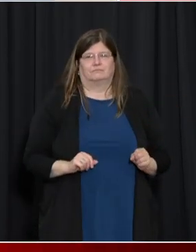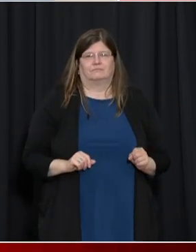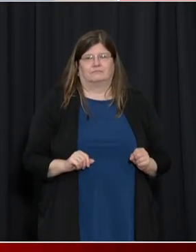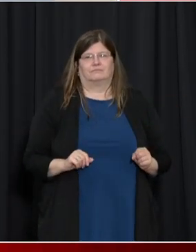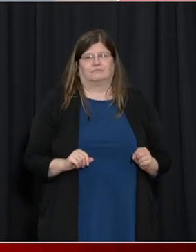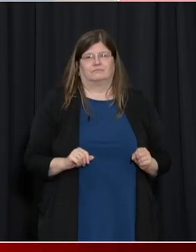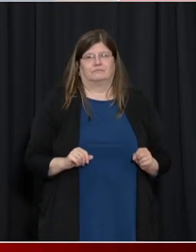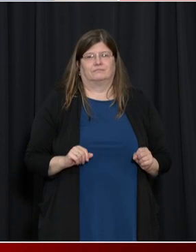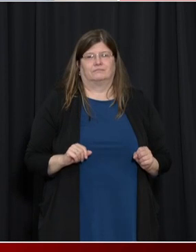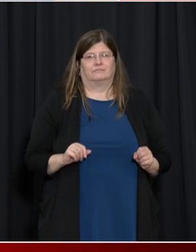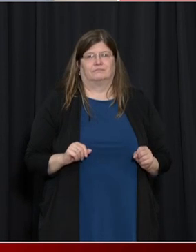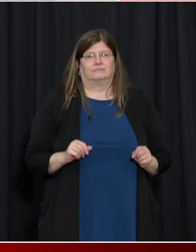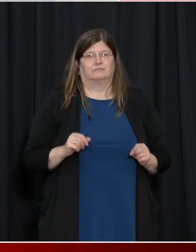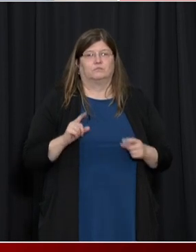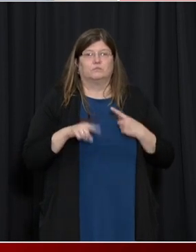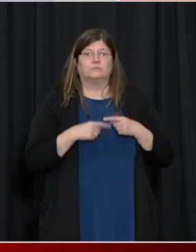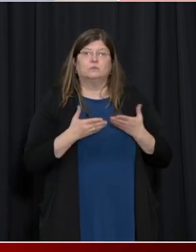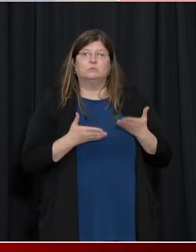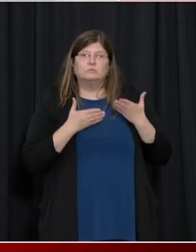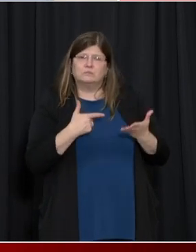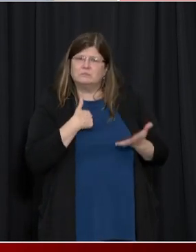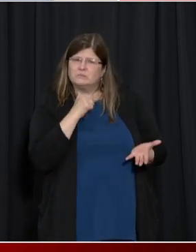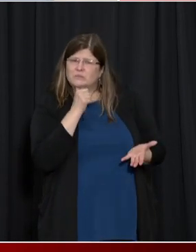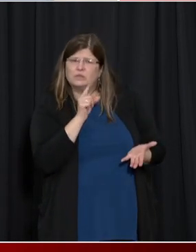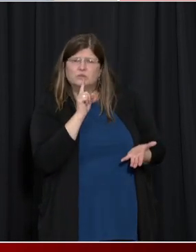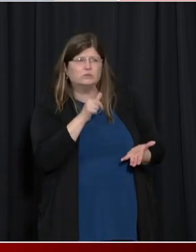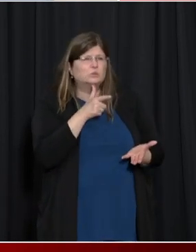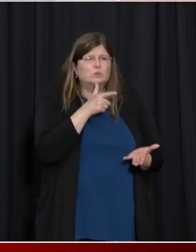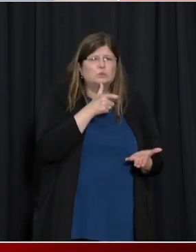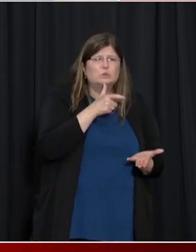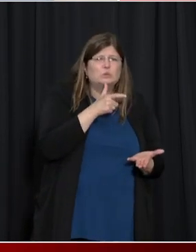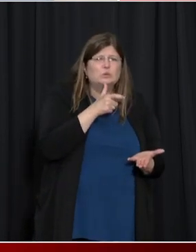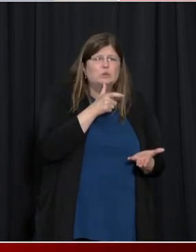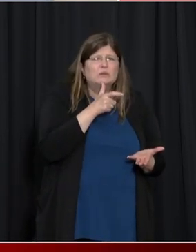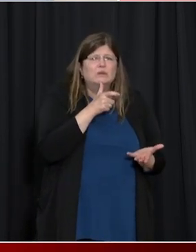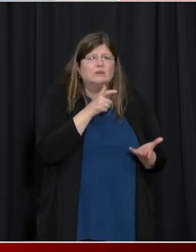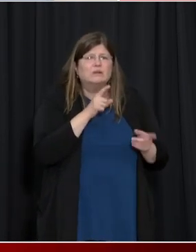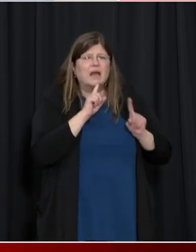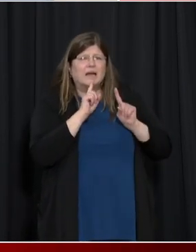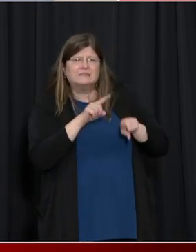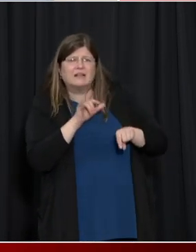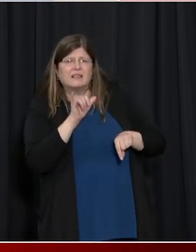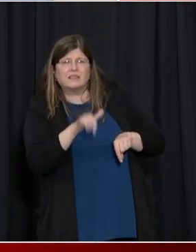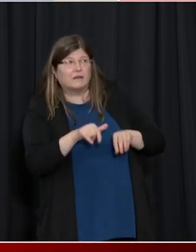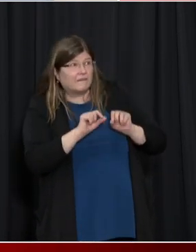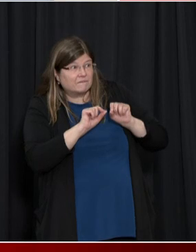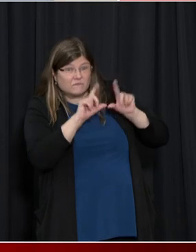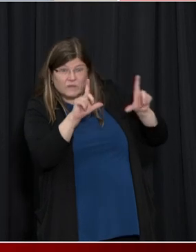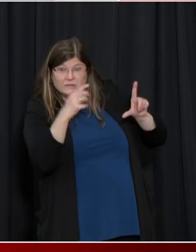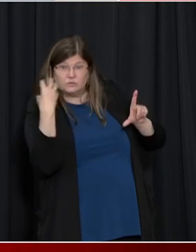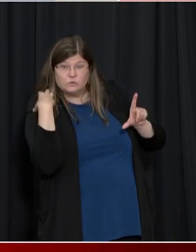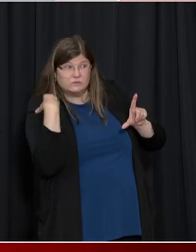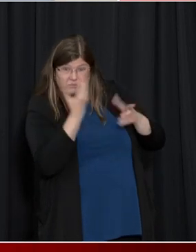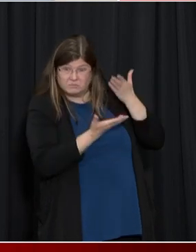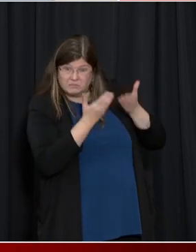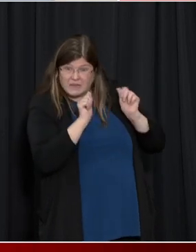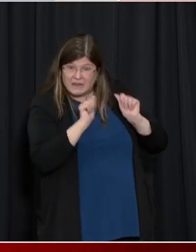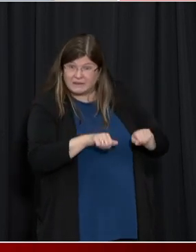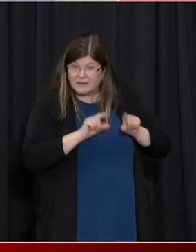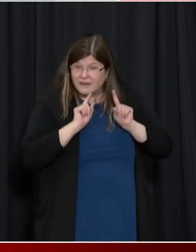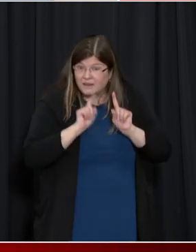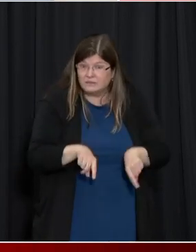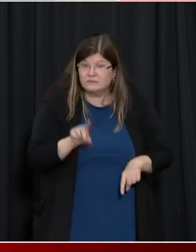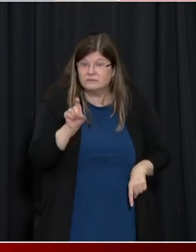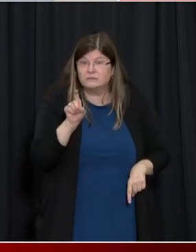don't know if Chairman Mendelson, I see him, I don't know if he can participate in this, but for both of you, I guess, what role, if any, will the